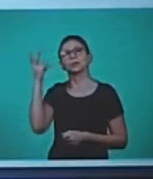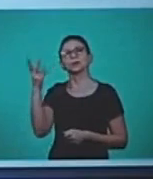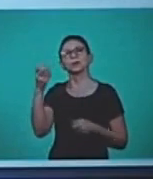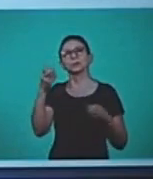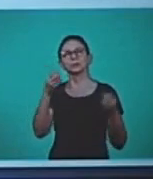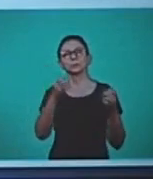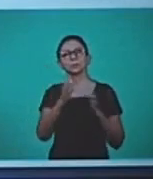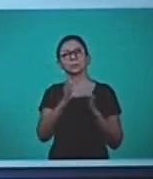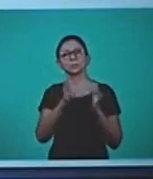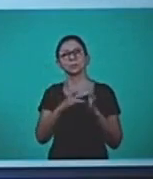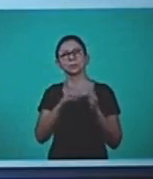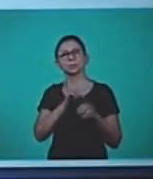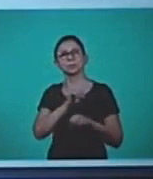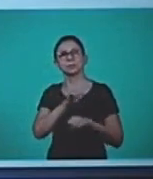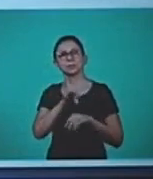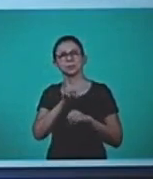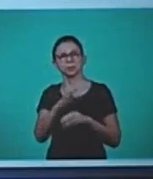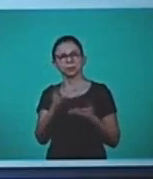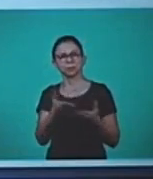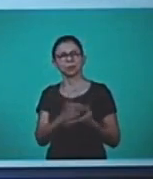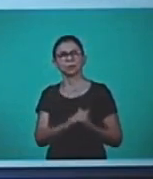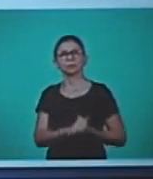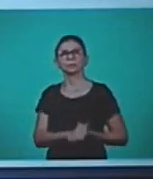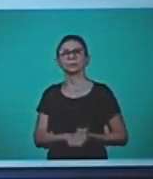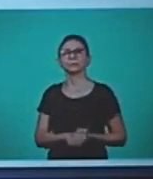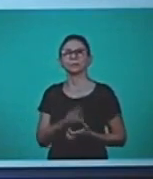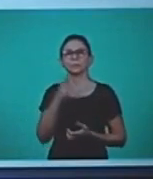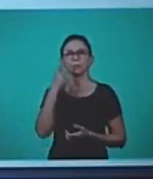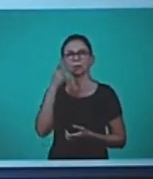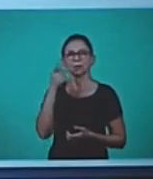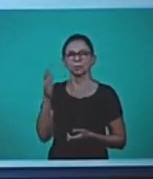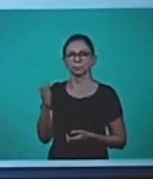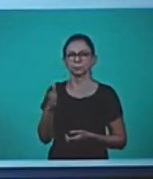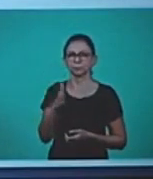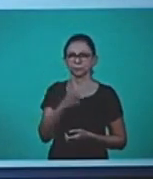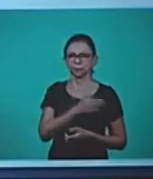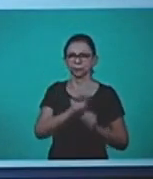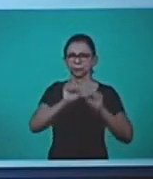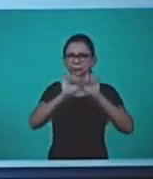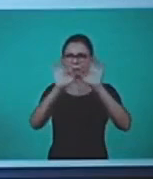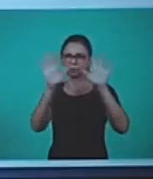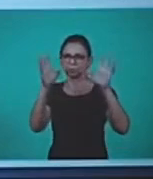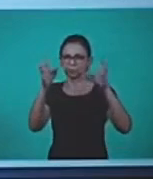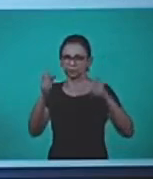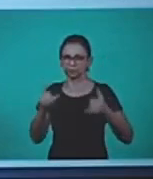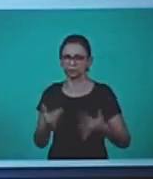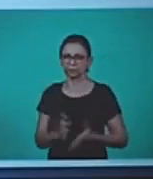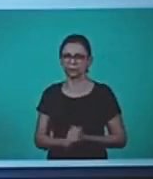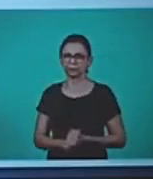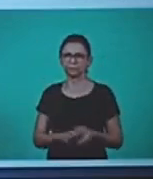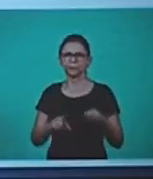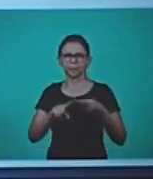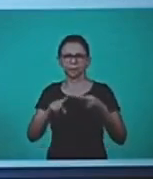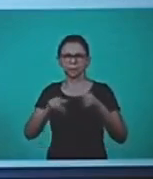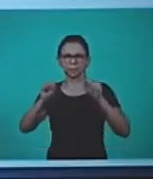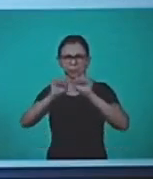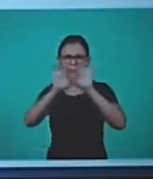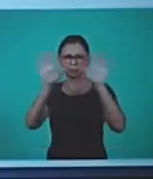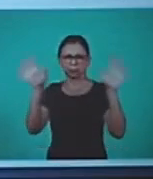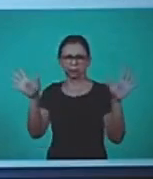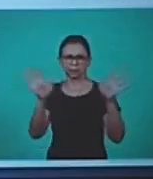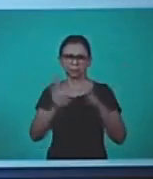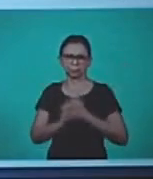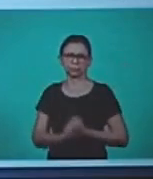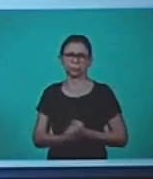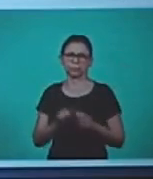aspect, which was, as it was mentioned by the Lord Jesus. So I'd like to clarify here. Historical is very